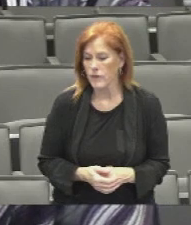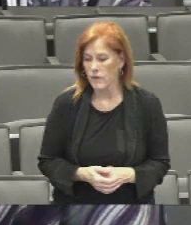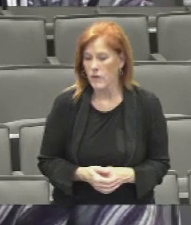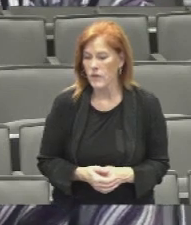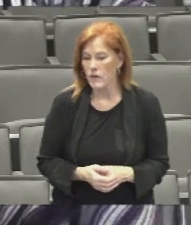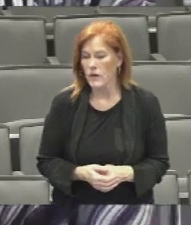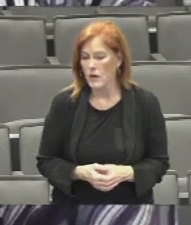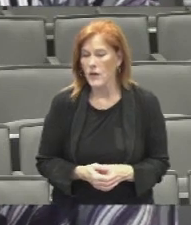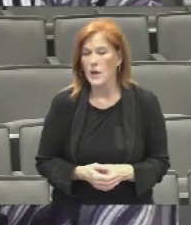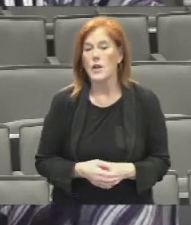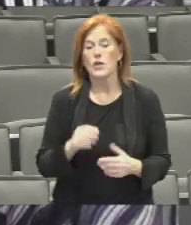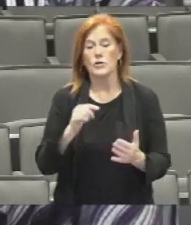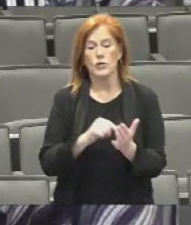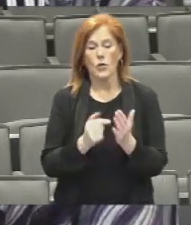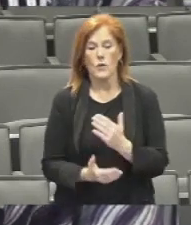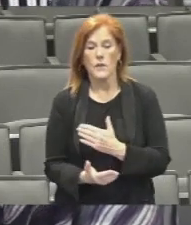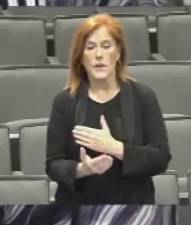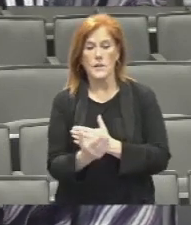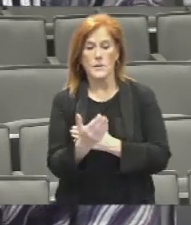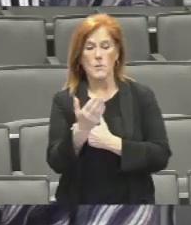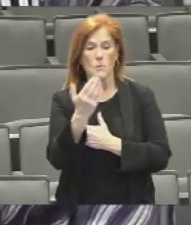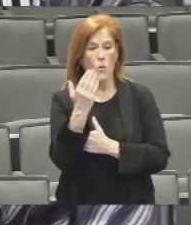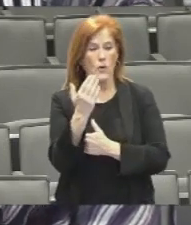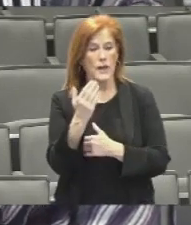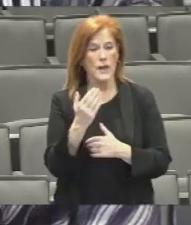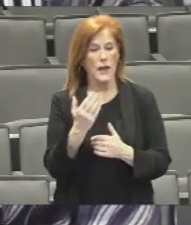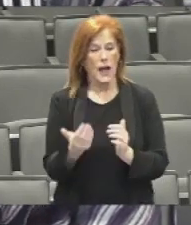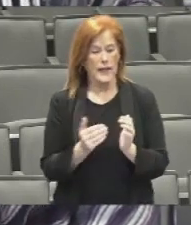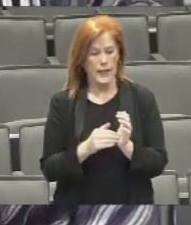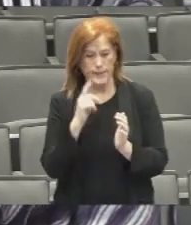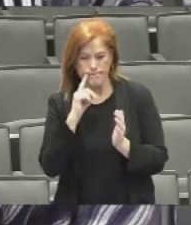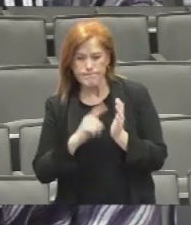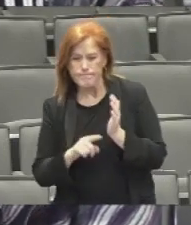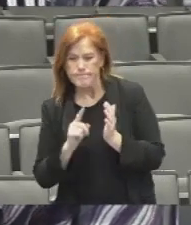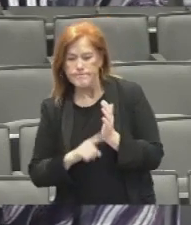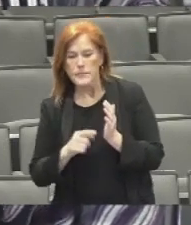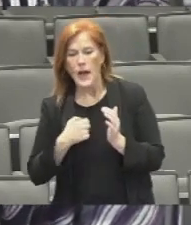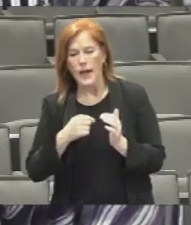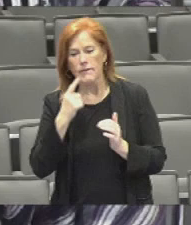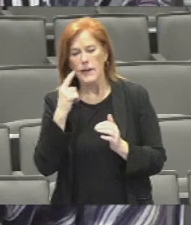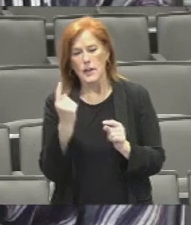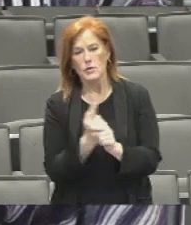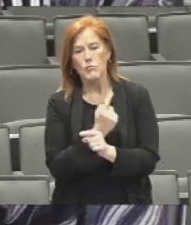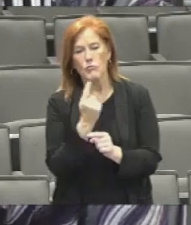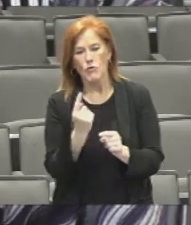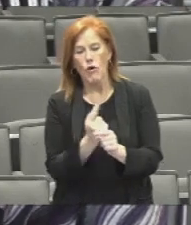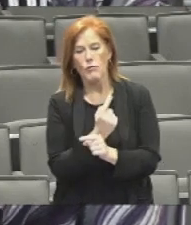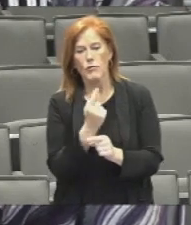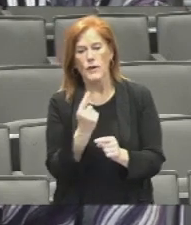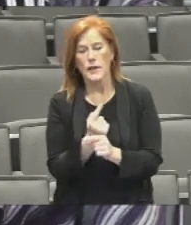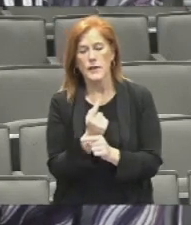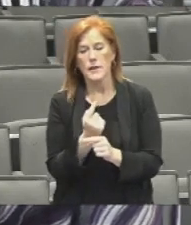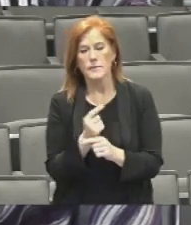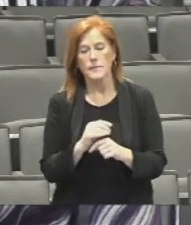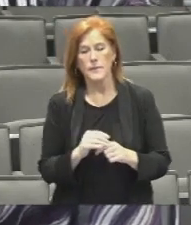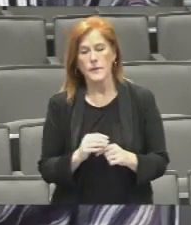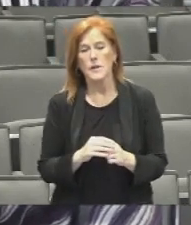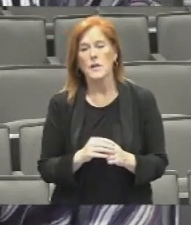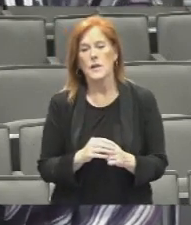I just heard this morning again, and I do think it is so appropriate. If we do not